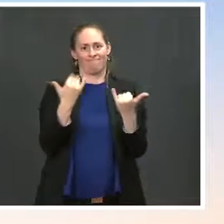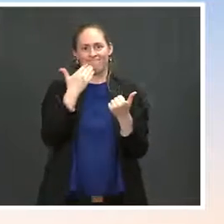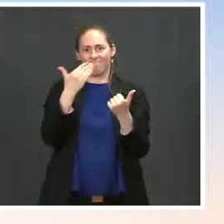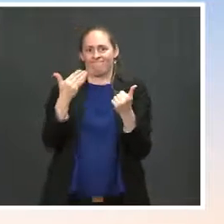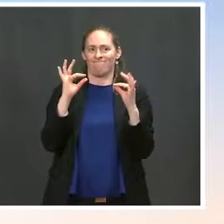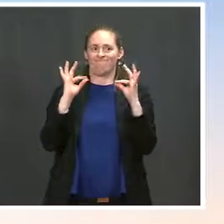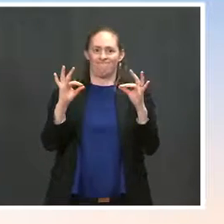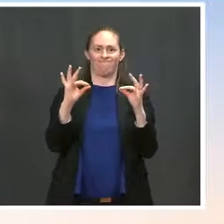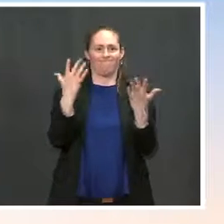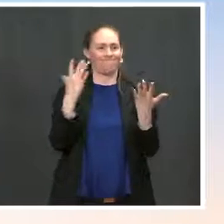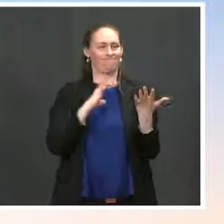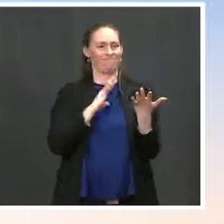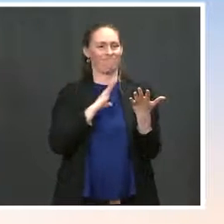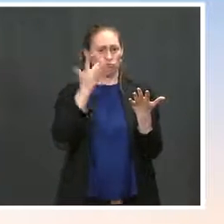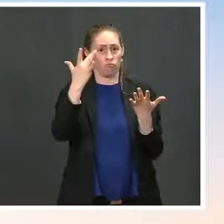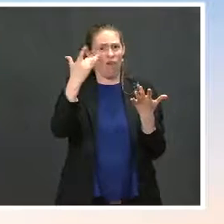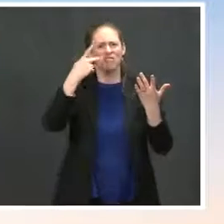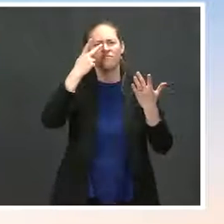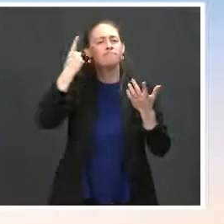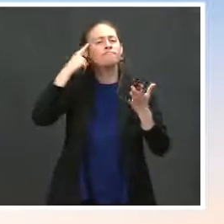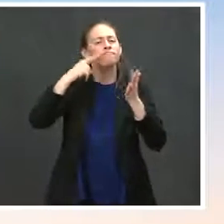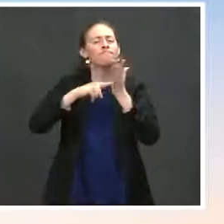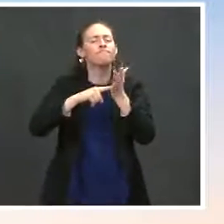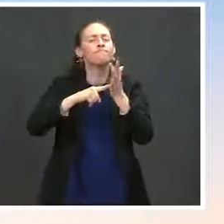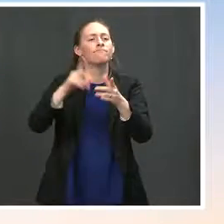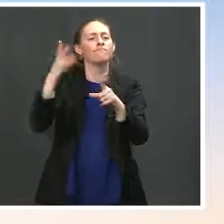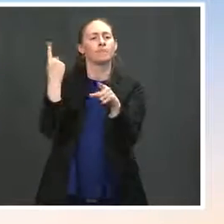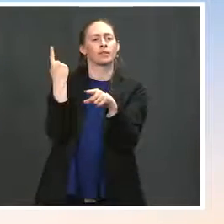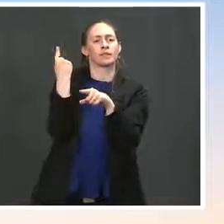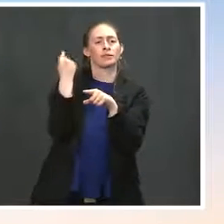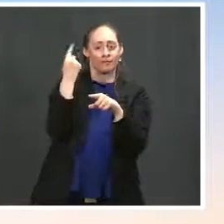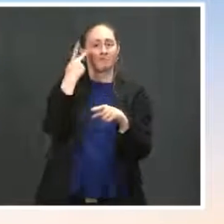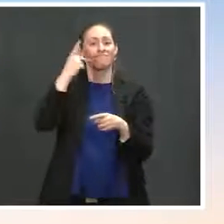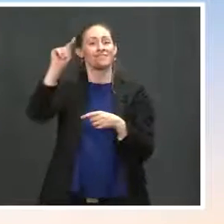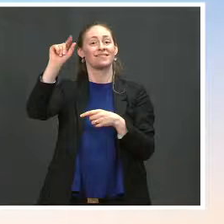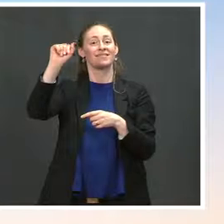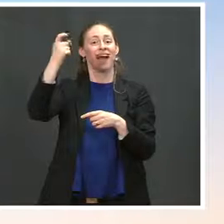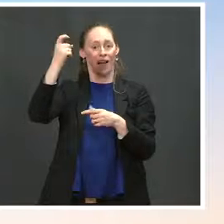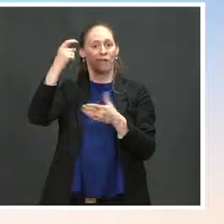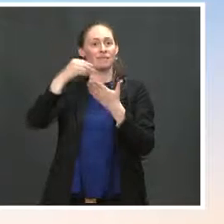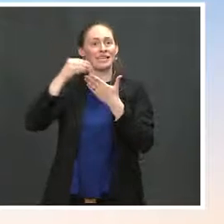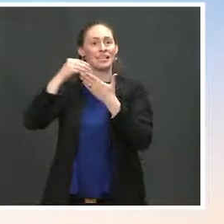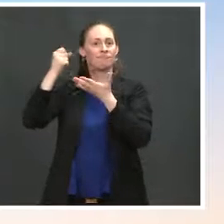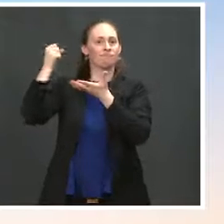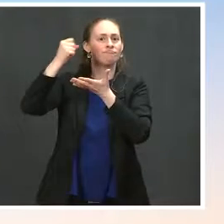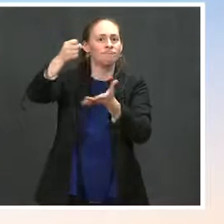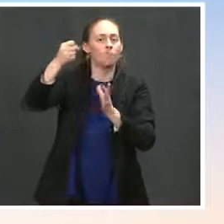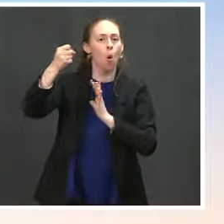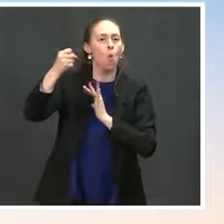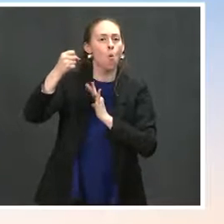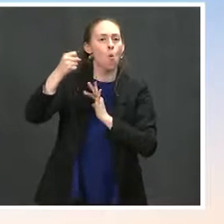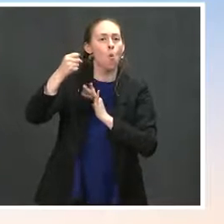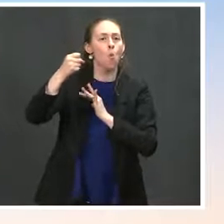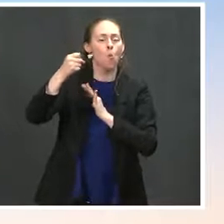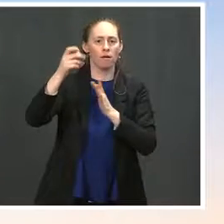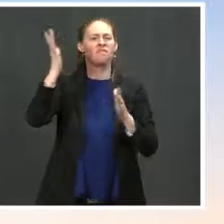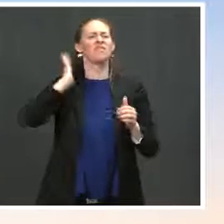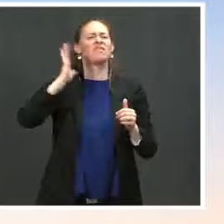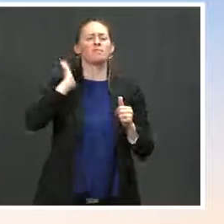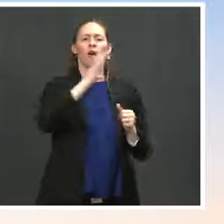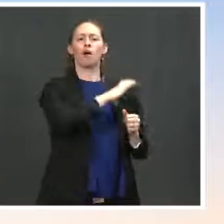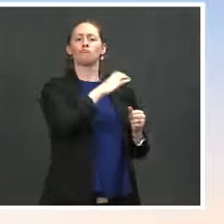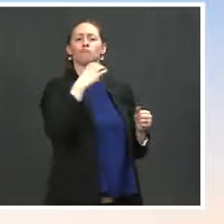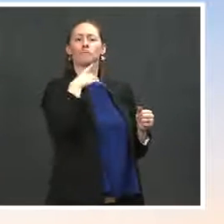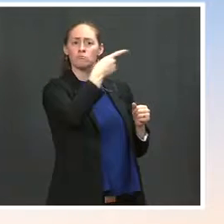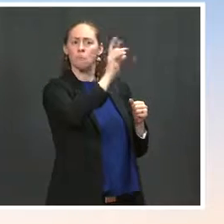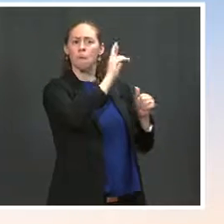last year was continuation of tax credits that passed through a Republican-controlled Congress. So